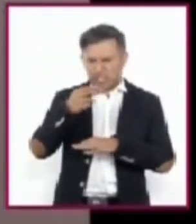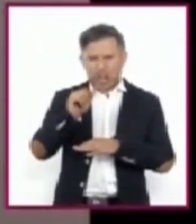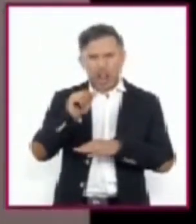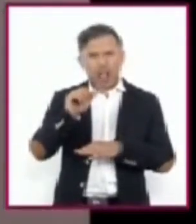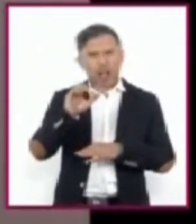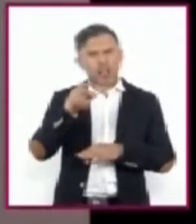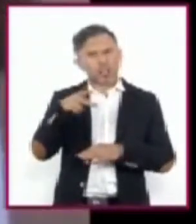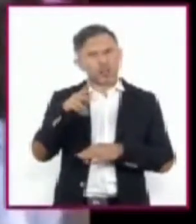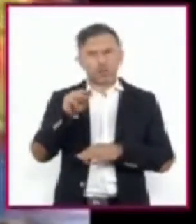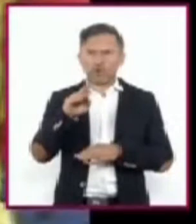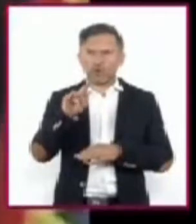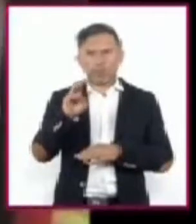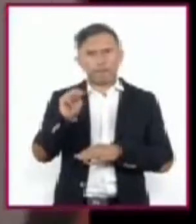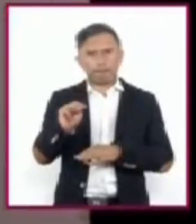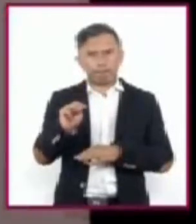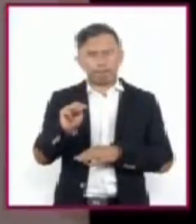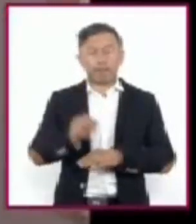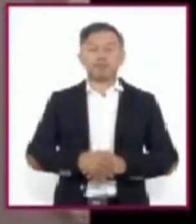So,